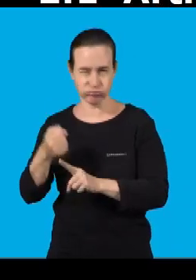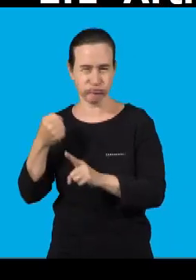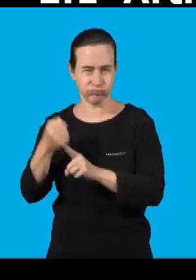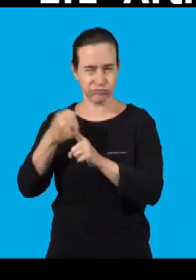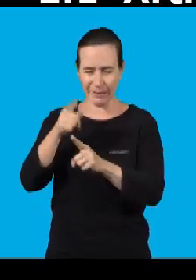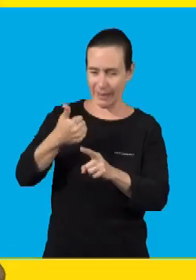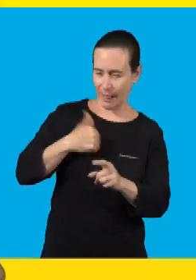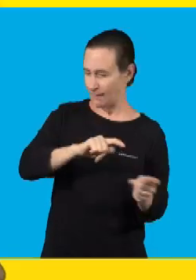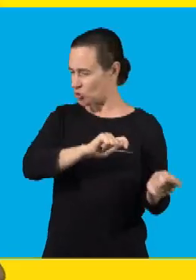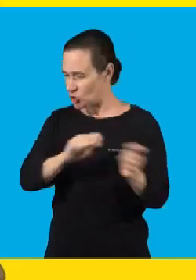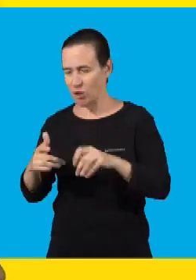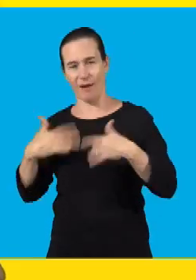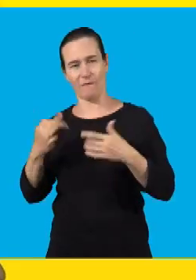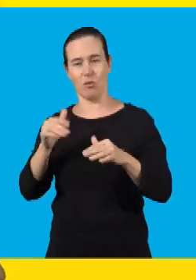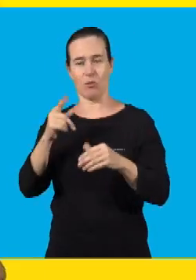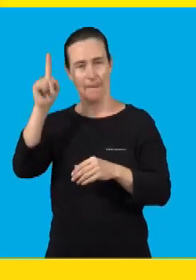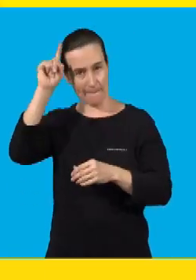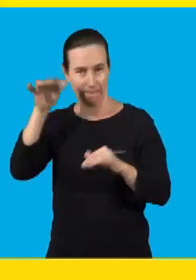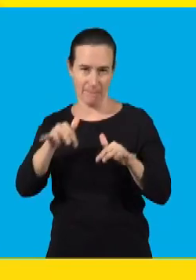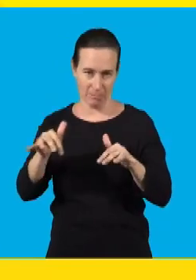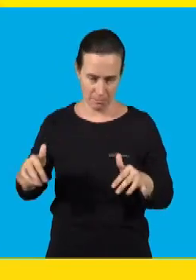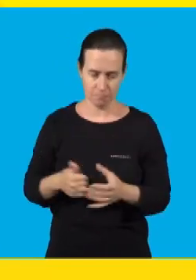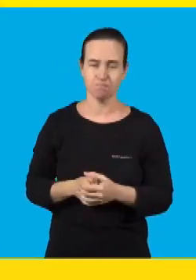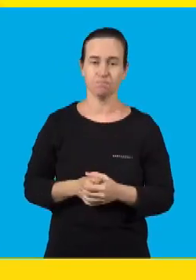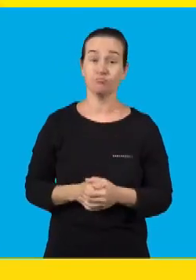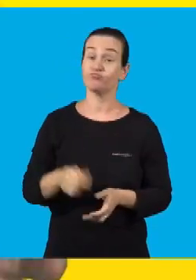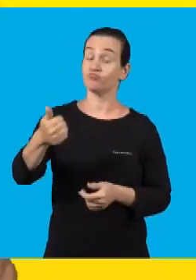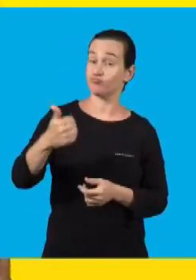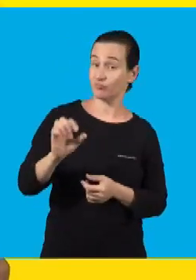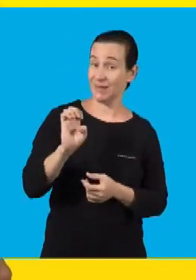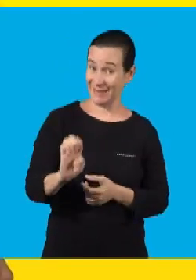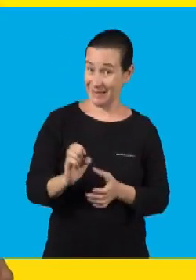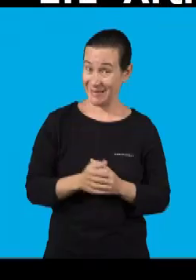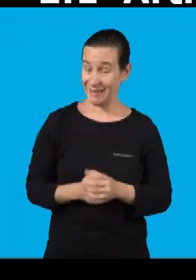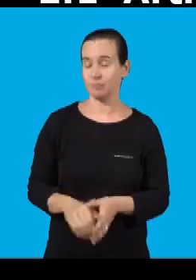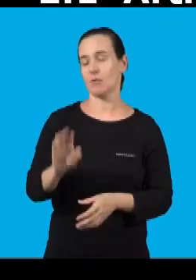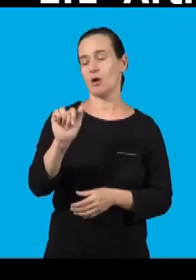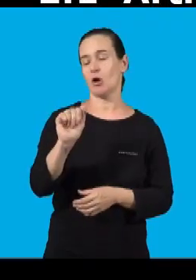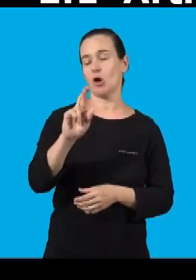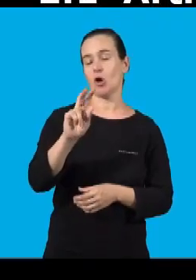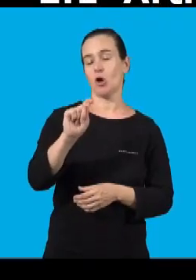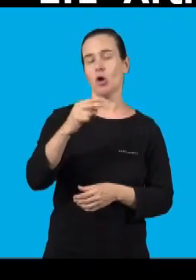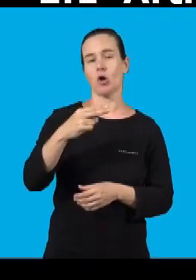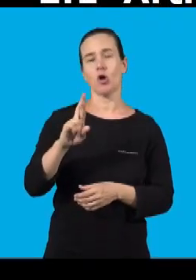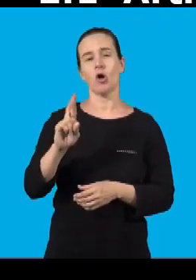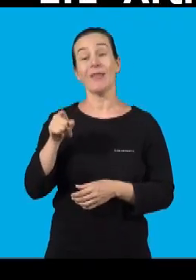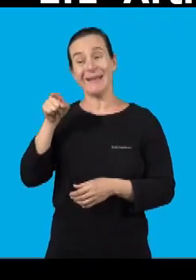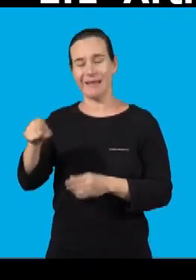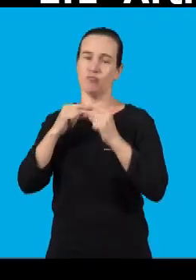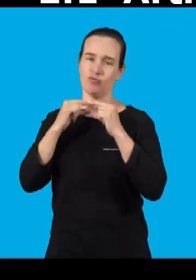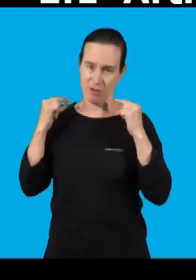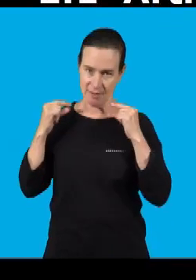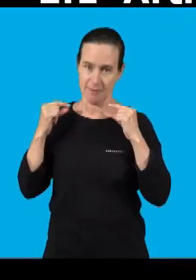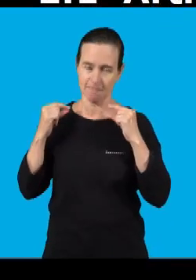people are viewed in this novel. And then also E is Arthur, who's the compassionate priest. I